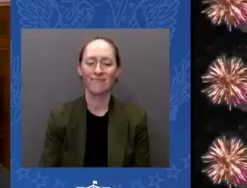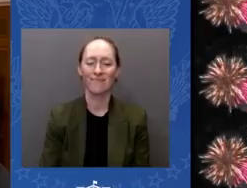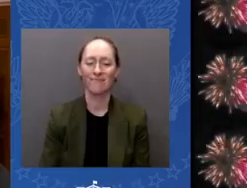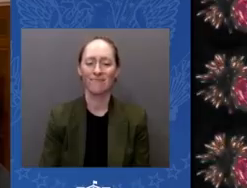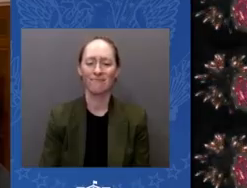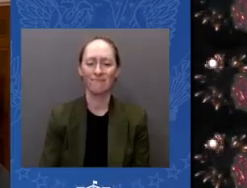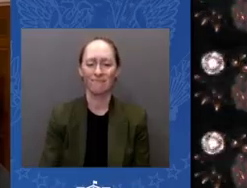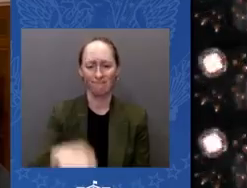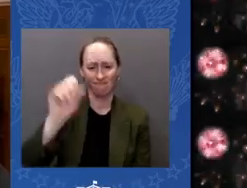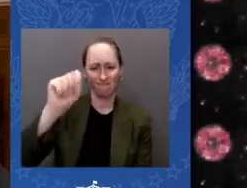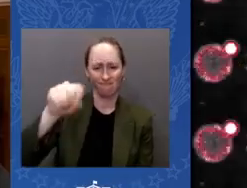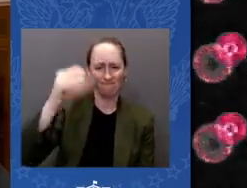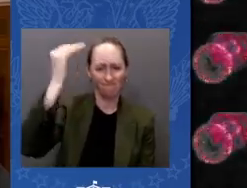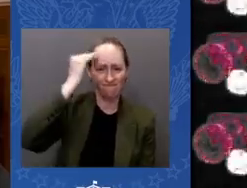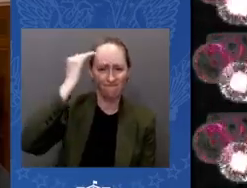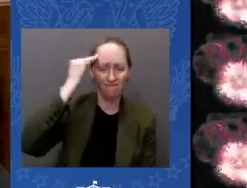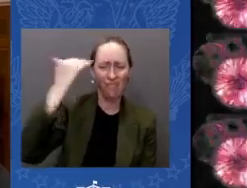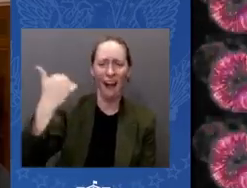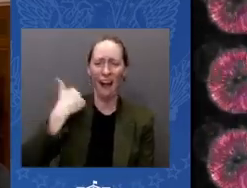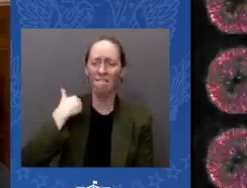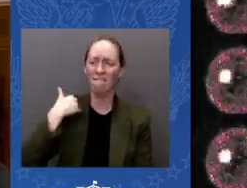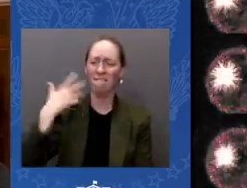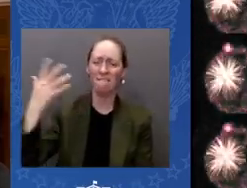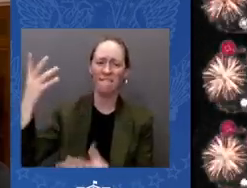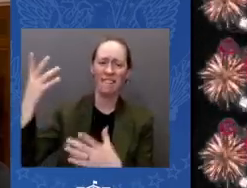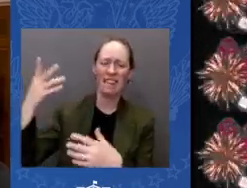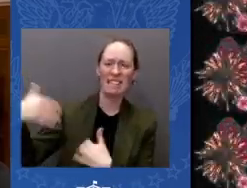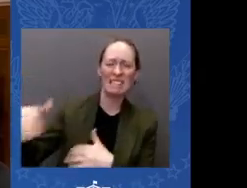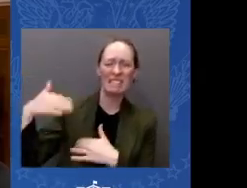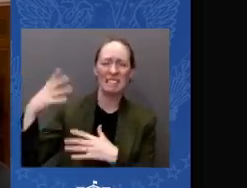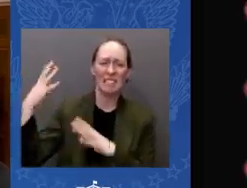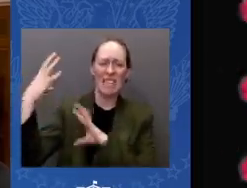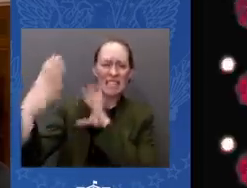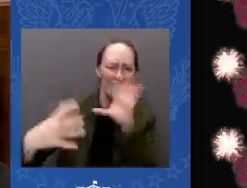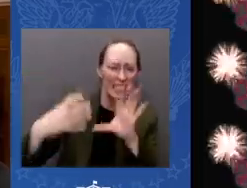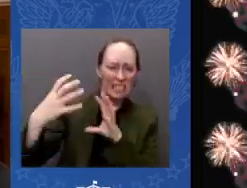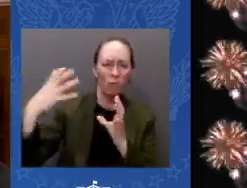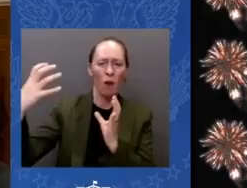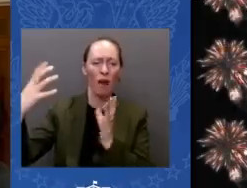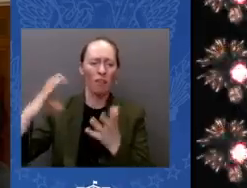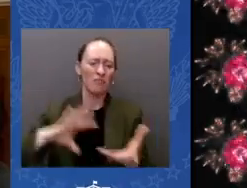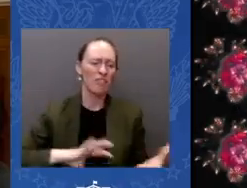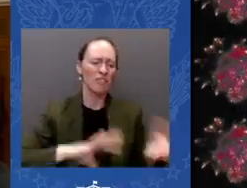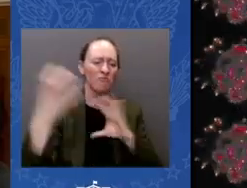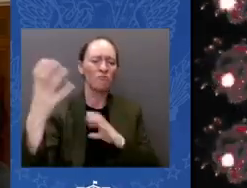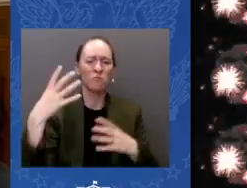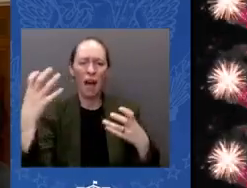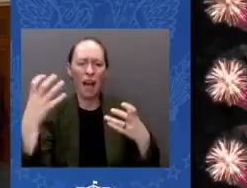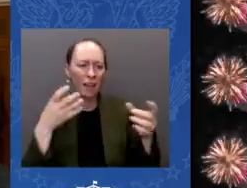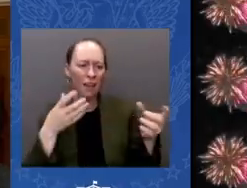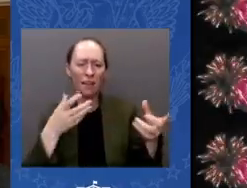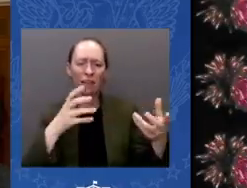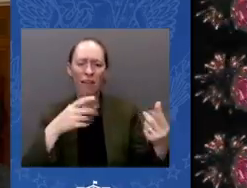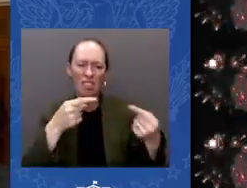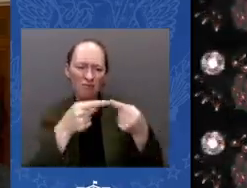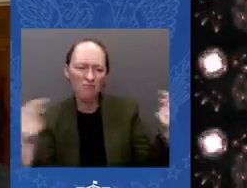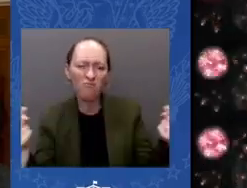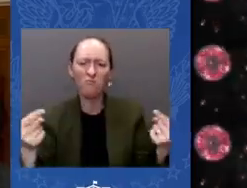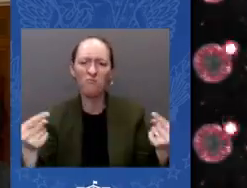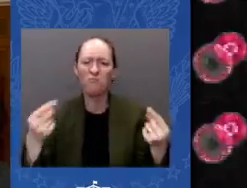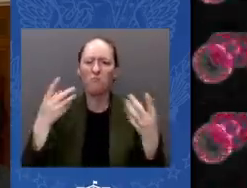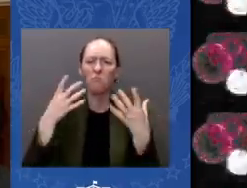We remember that in these moments where we see darkness, our